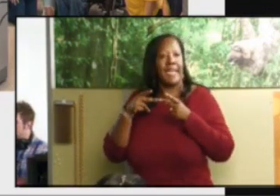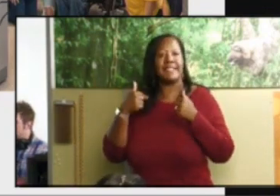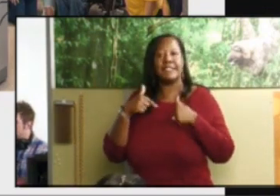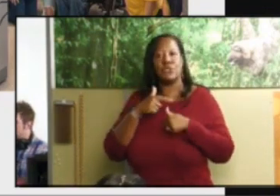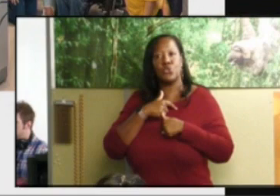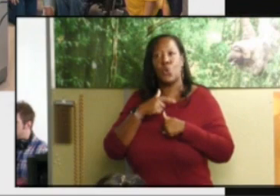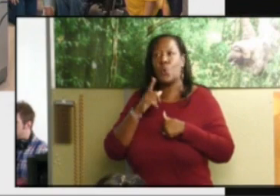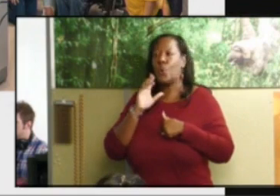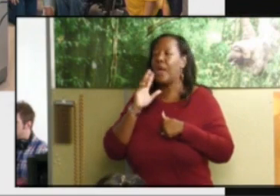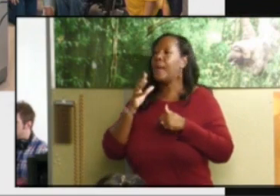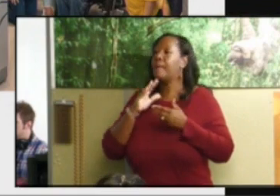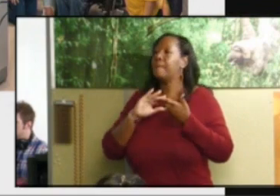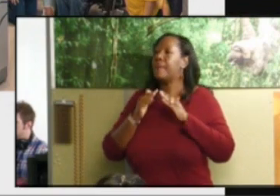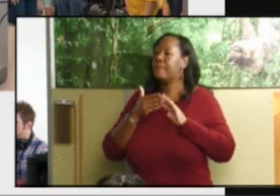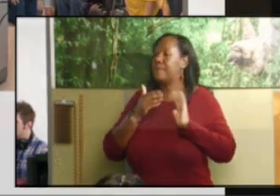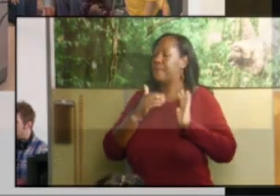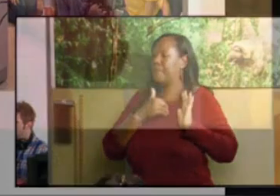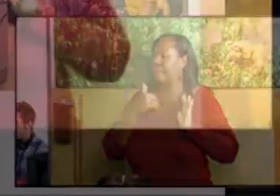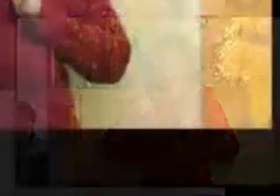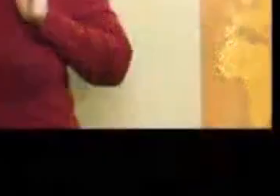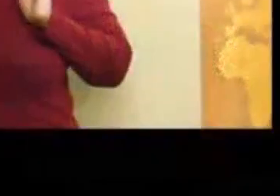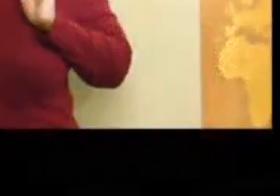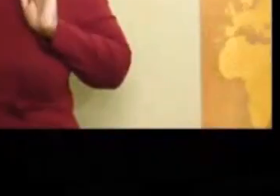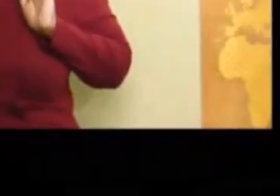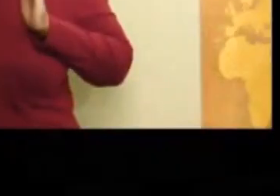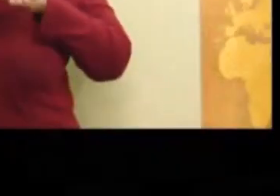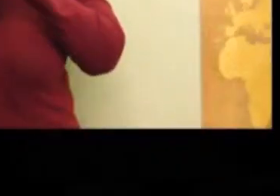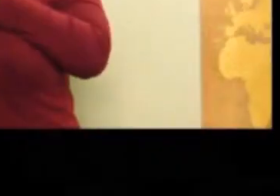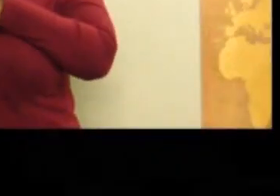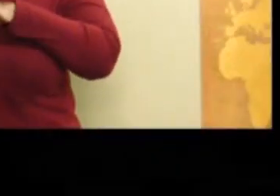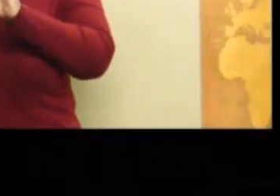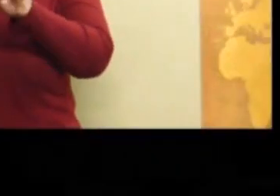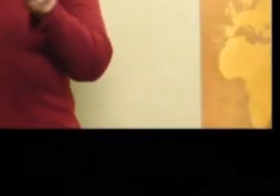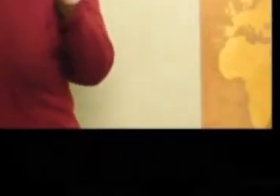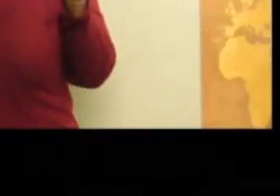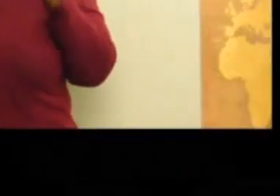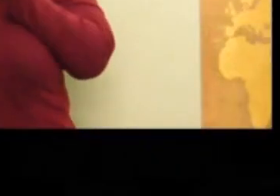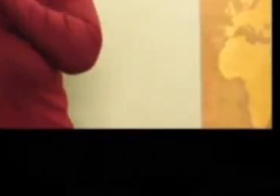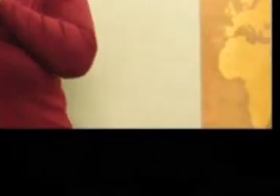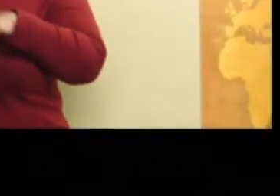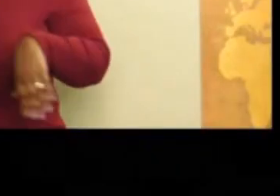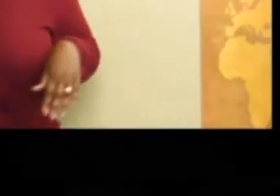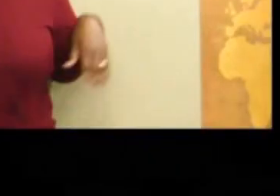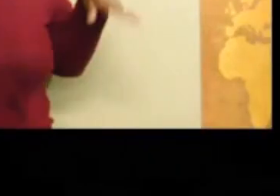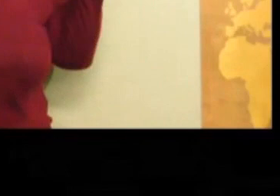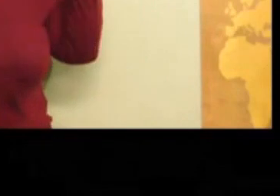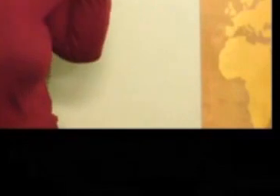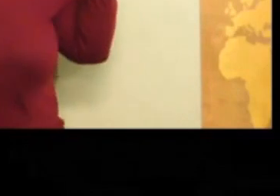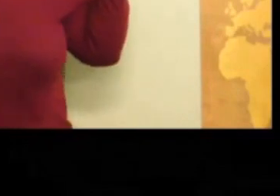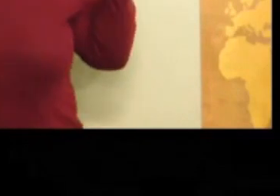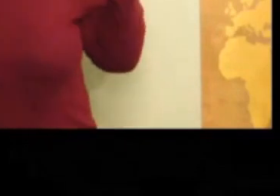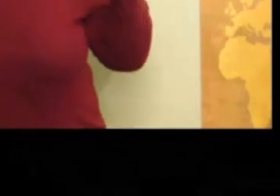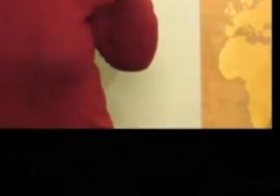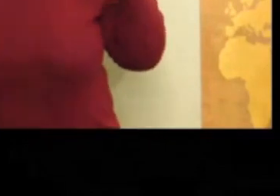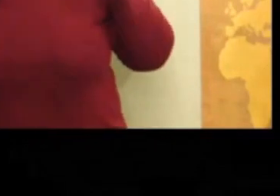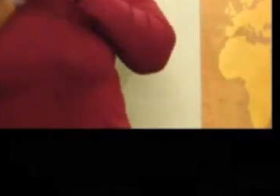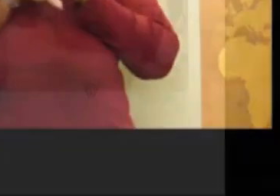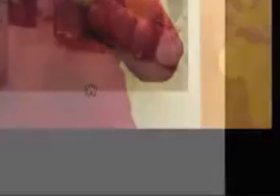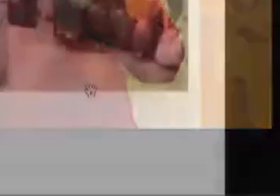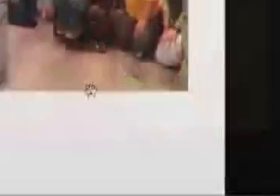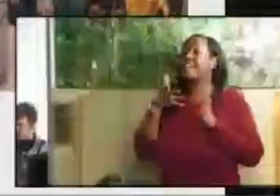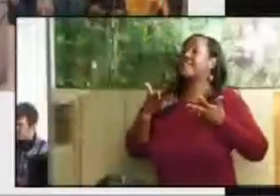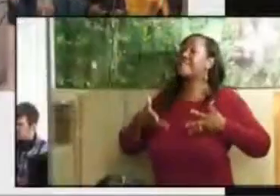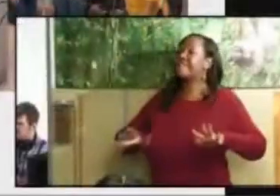apply to the program and receive this exhibition. These are photos of a finished